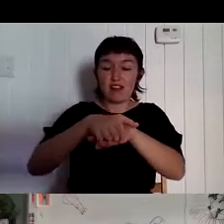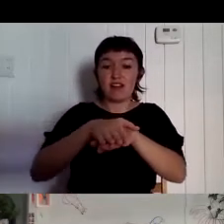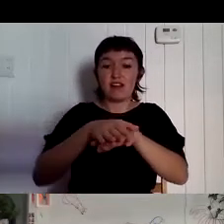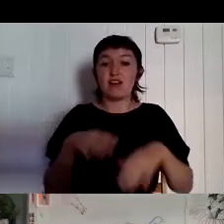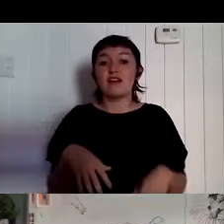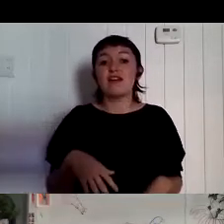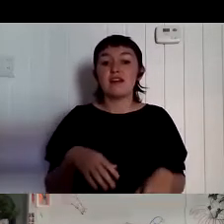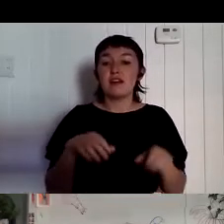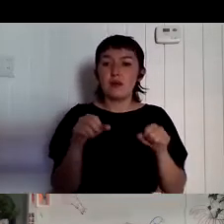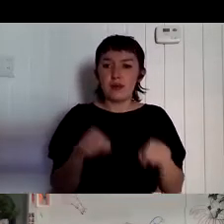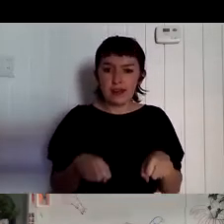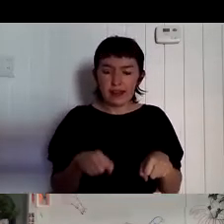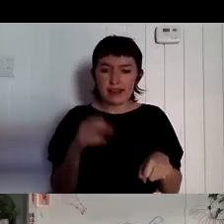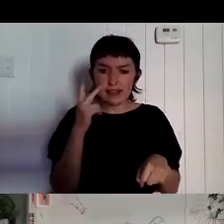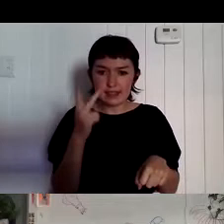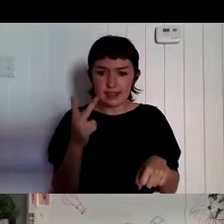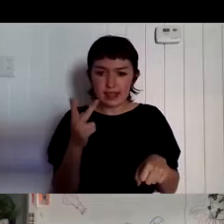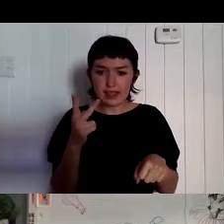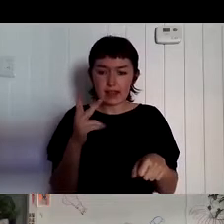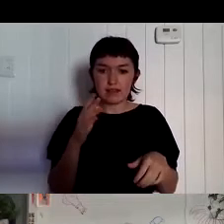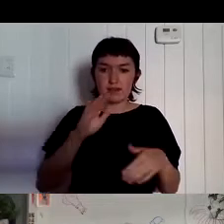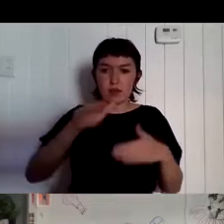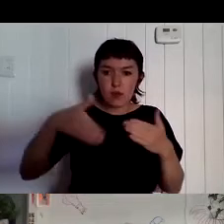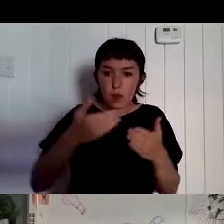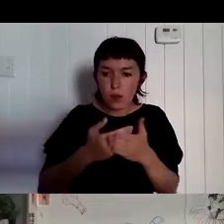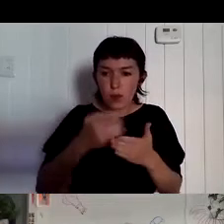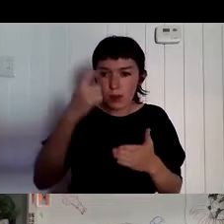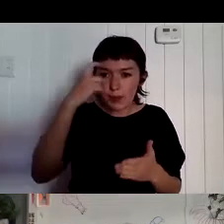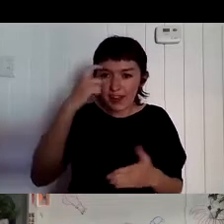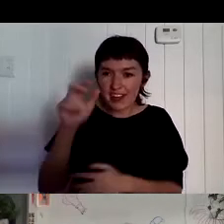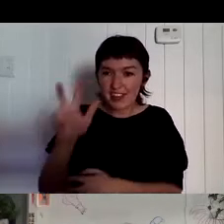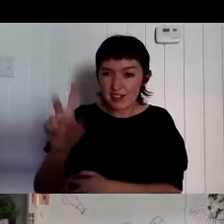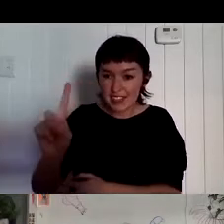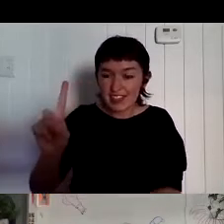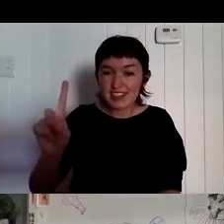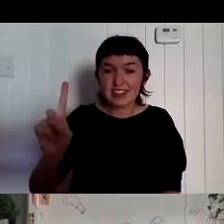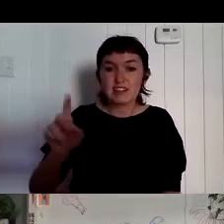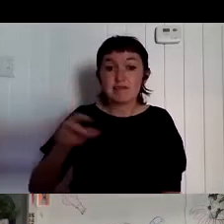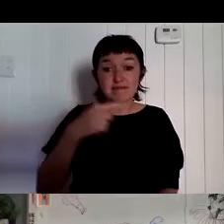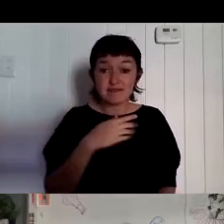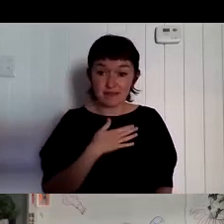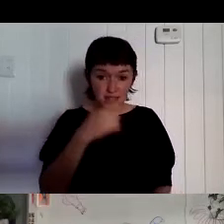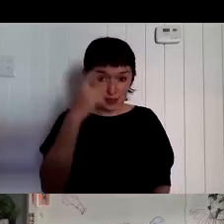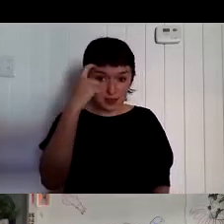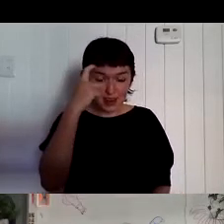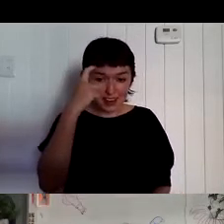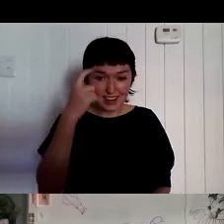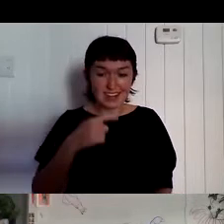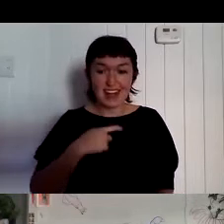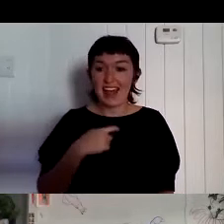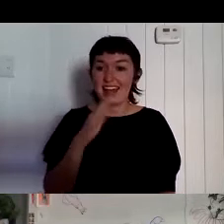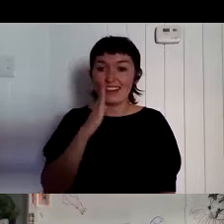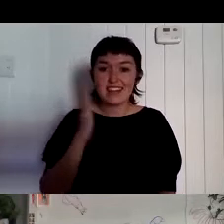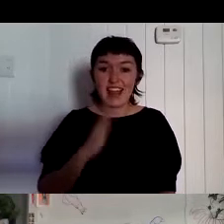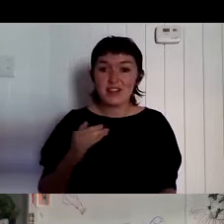stroll and walk through somebody's brain in 3D. And like I said, this happens to be my brain, and I never get tired of just